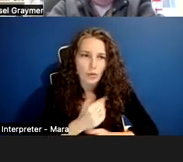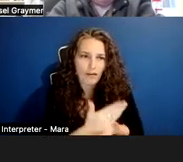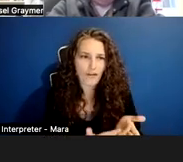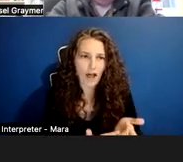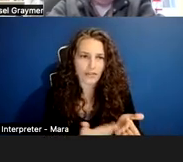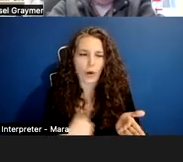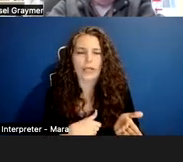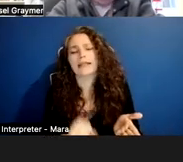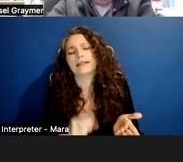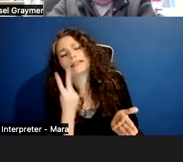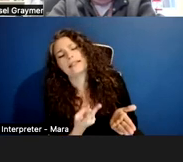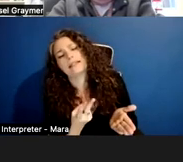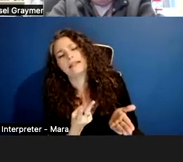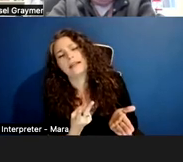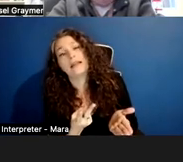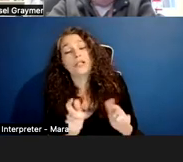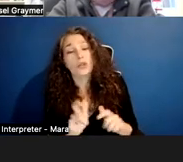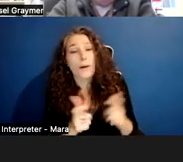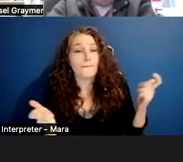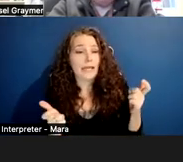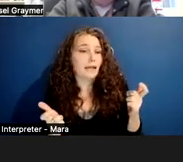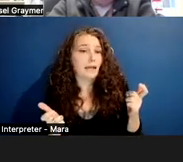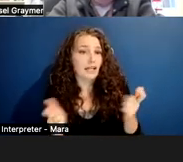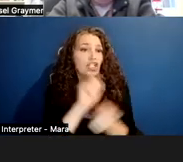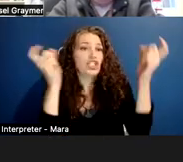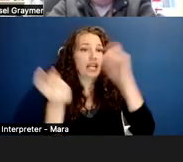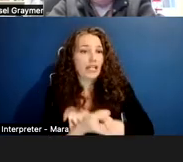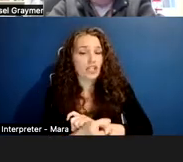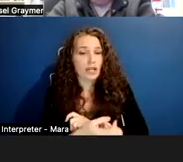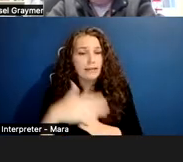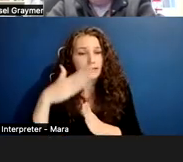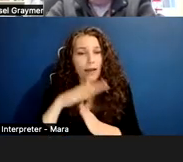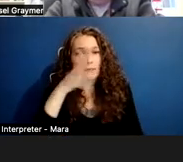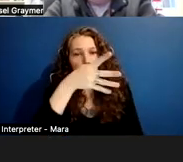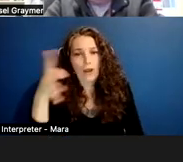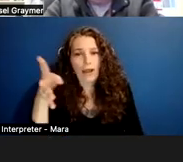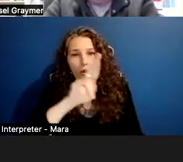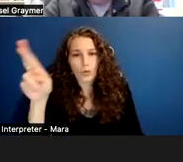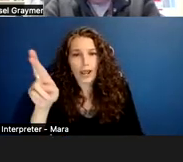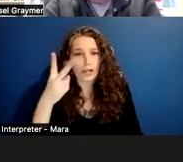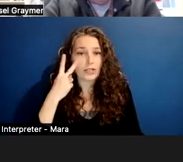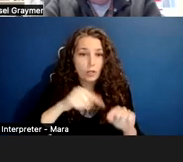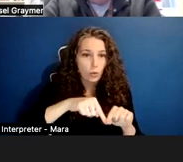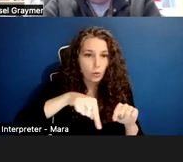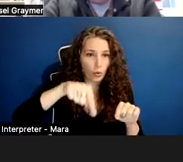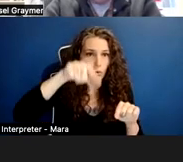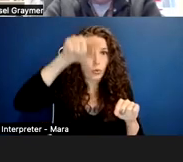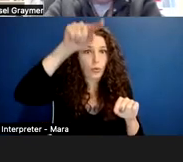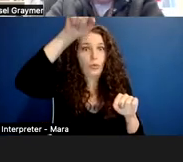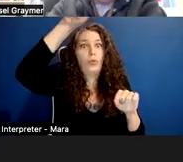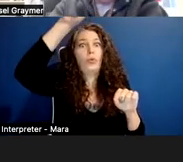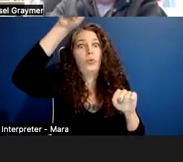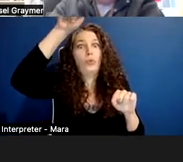The very big jump in the top graph on the right that you see there that looks so spectacular, that is